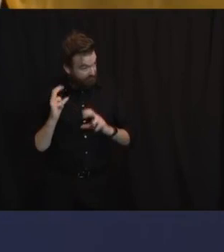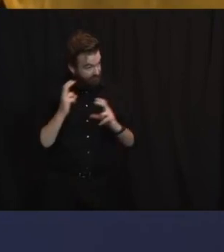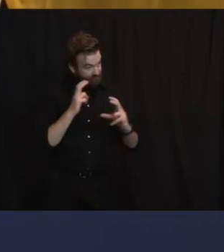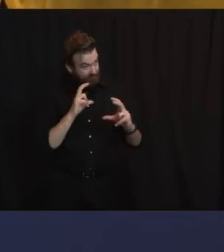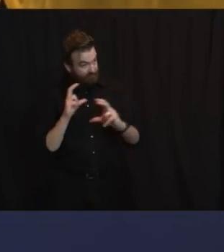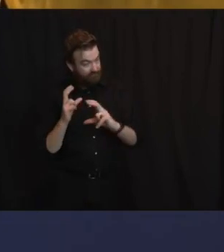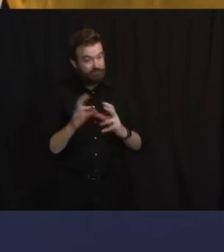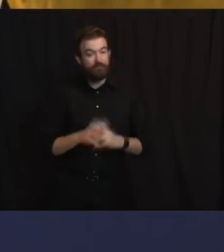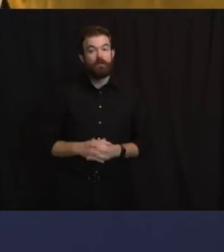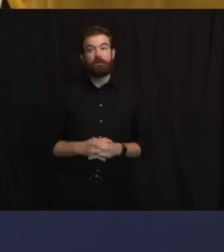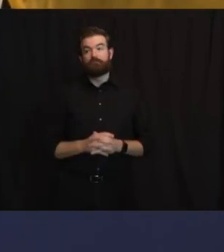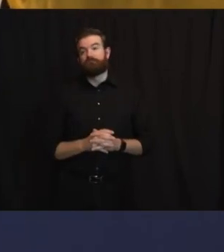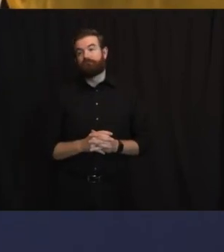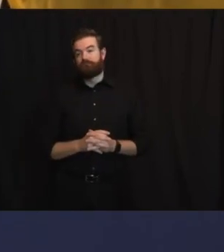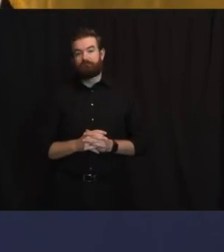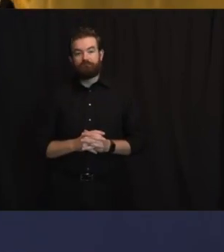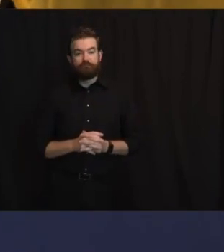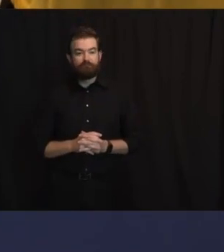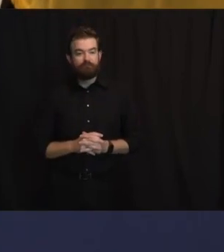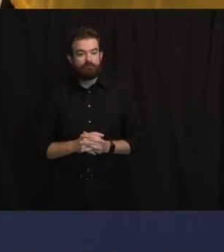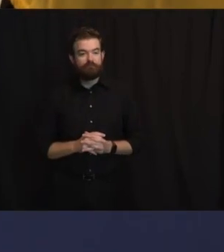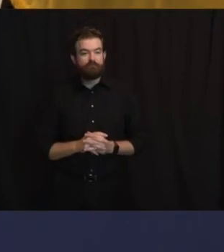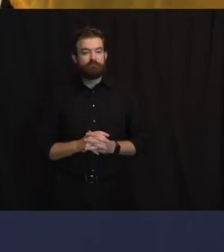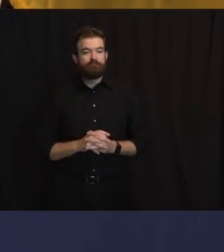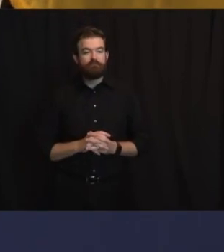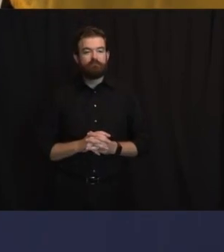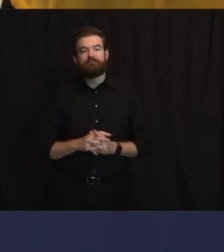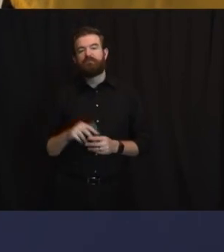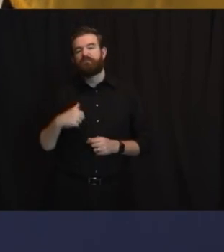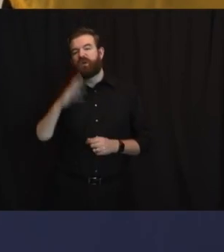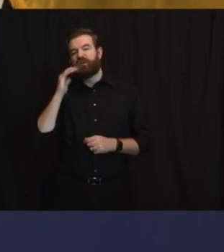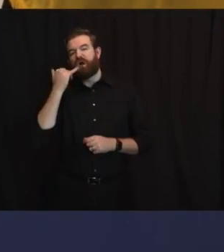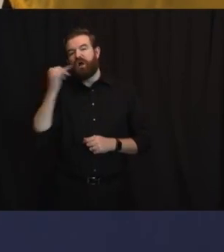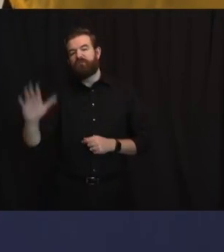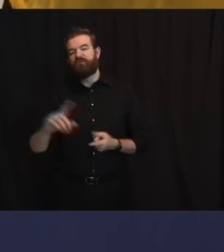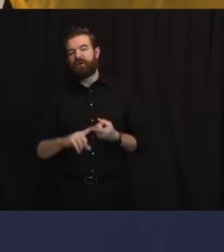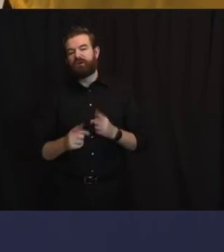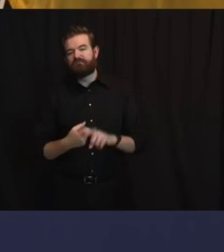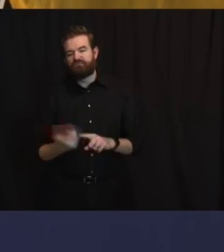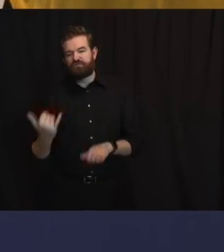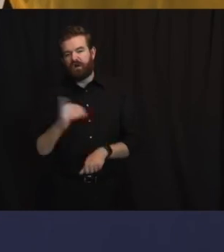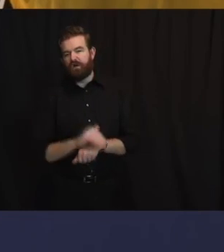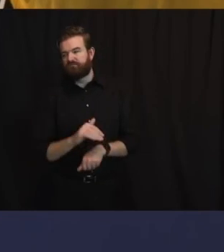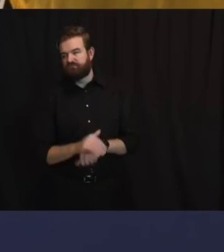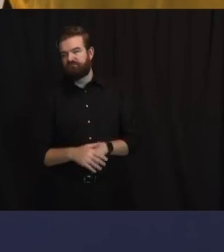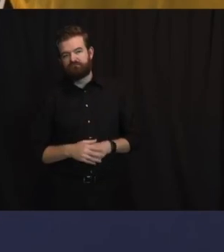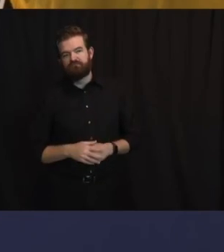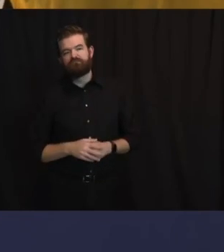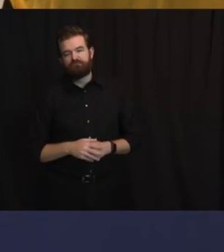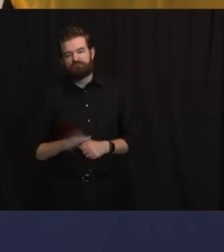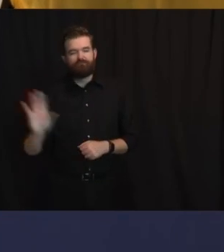colleague, Nancy, tonight, so I look forward to that. That's right. Thank you. Dave, good afternoon.